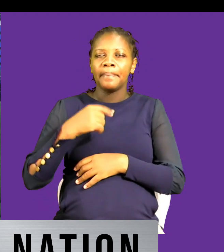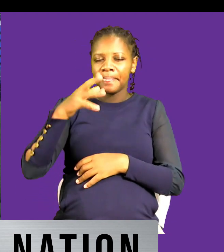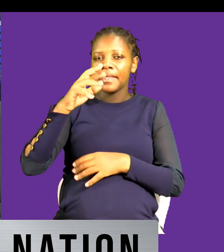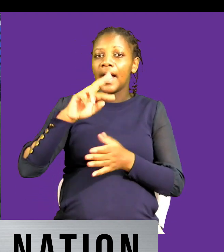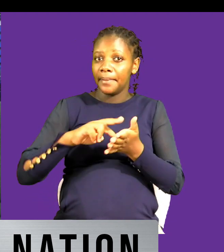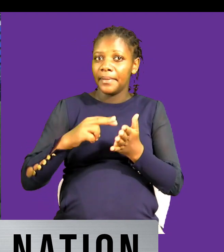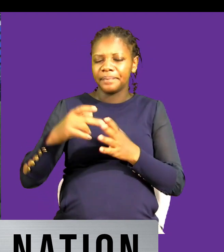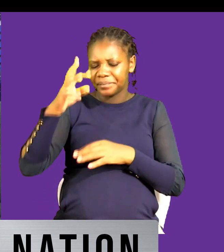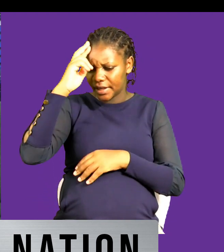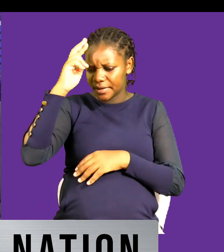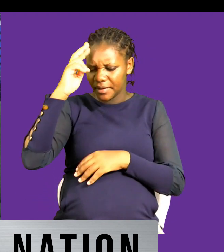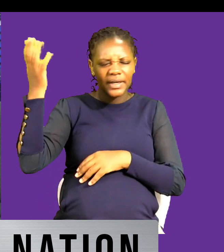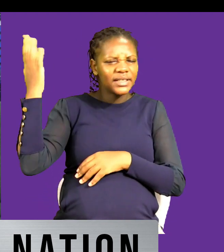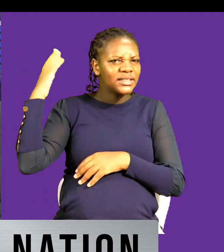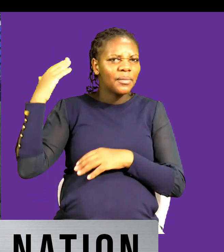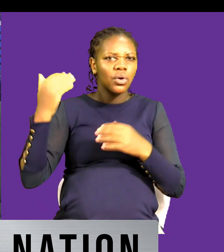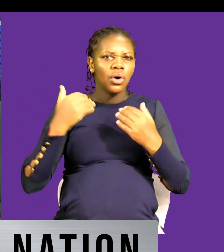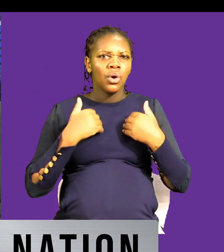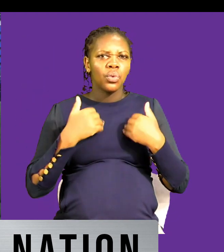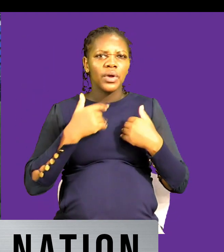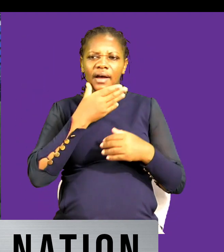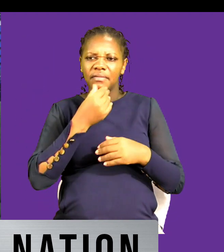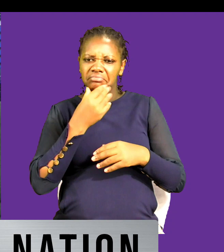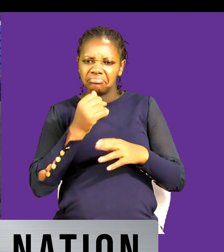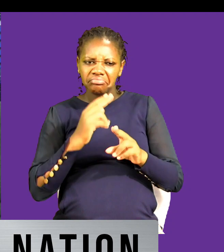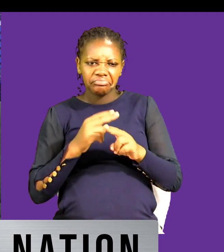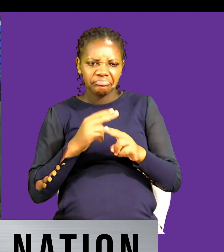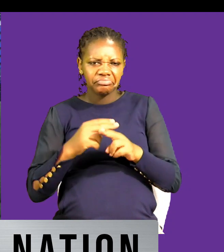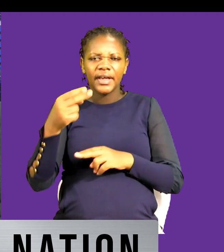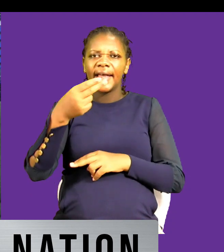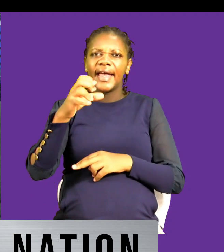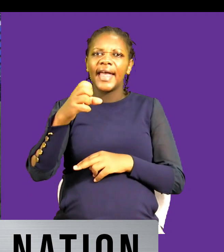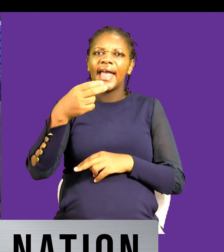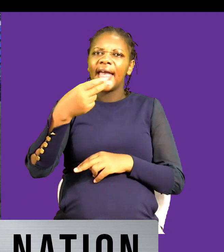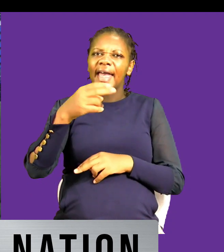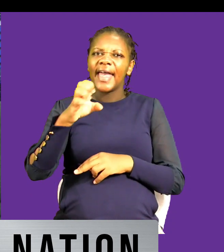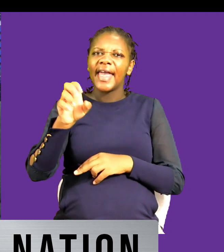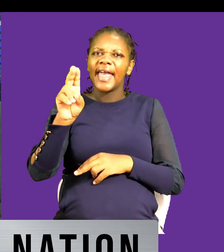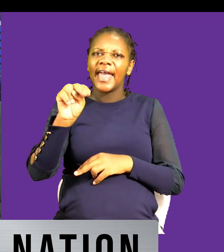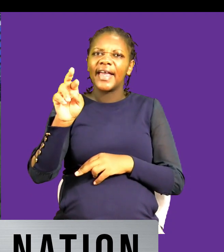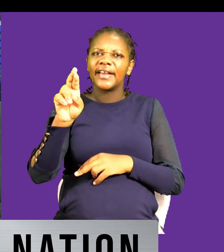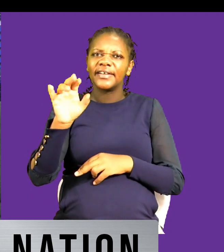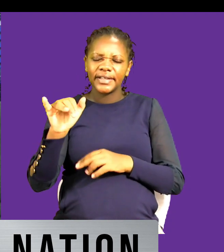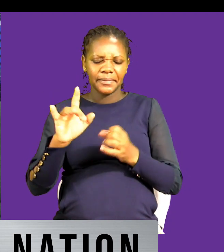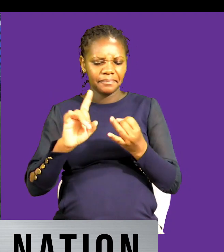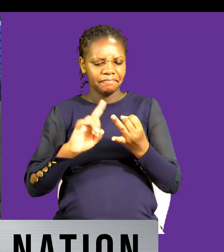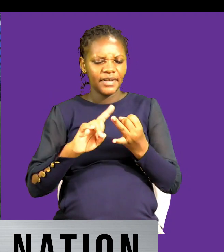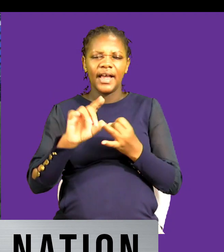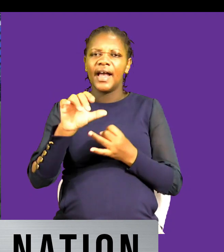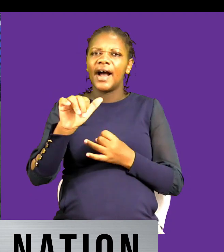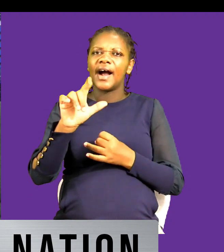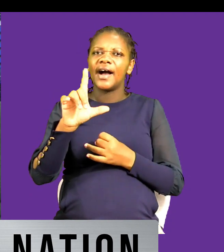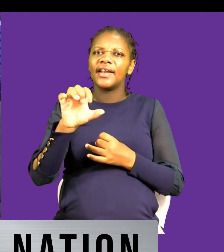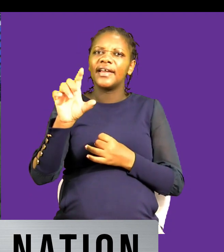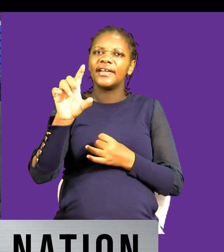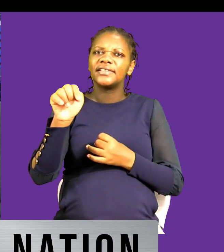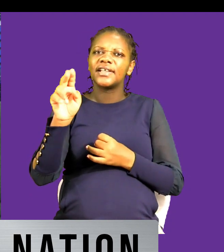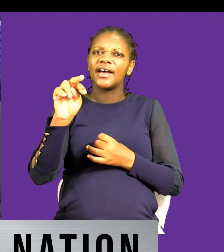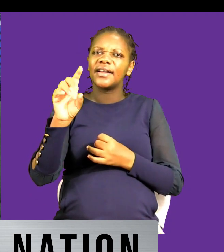like Henry Okulu. Okulu, yes, we had people like Alexander Muge. Right. We had people like those who could